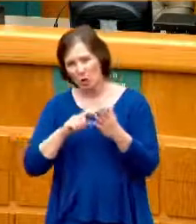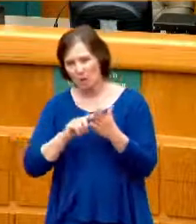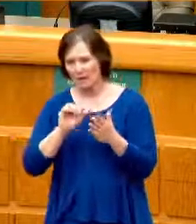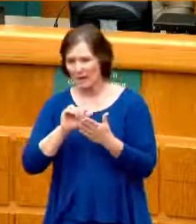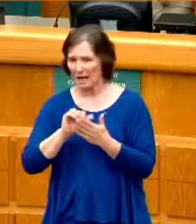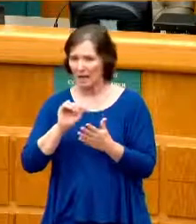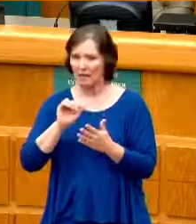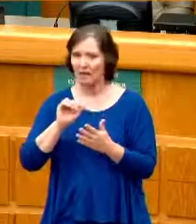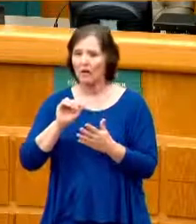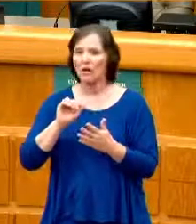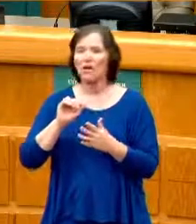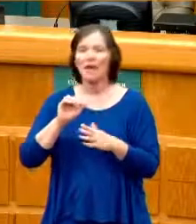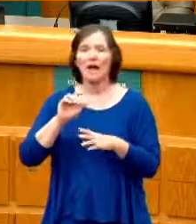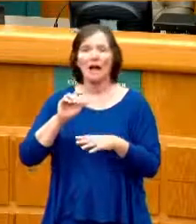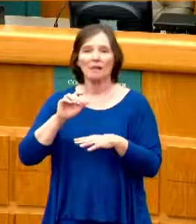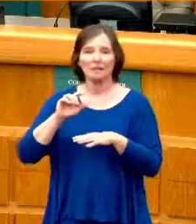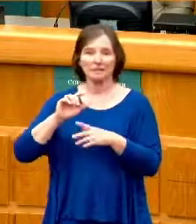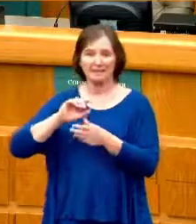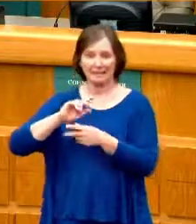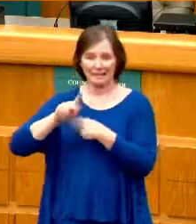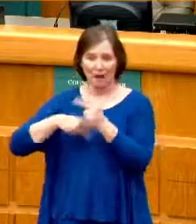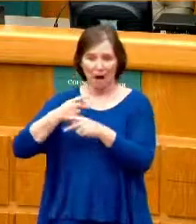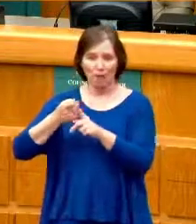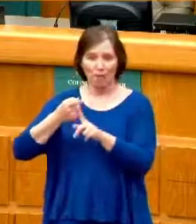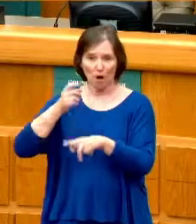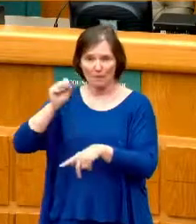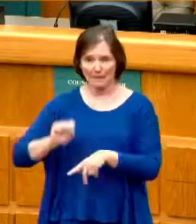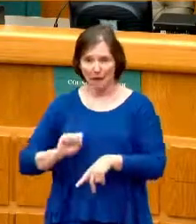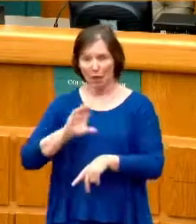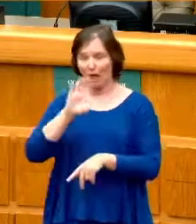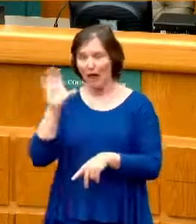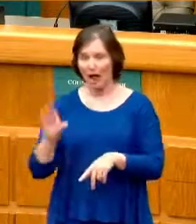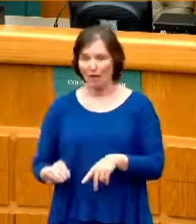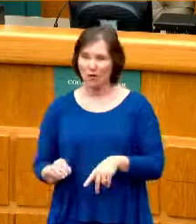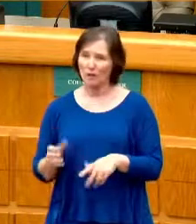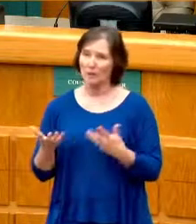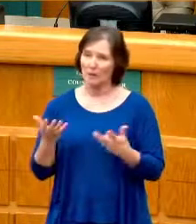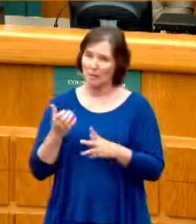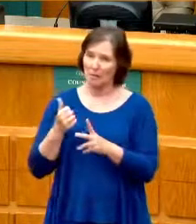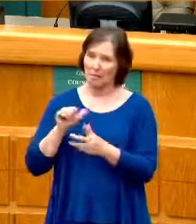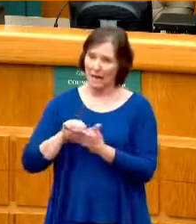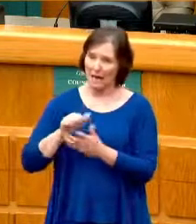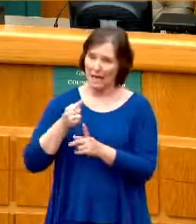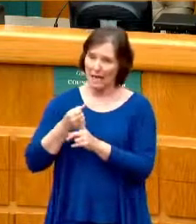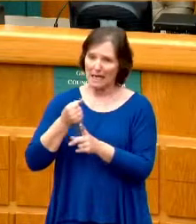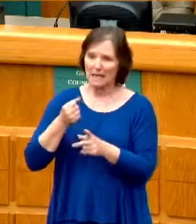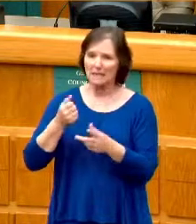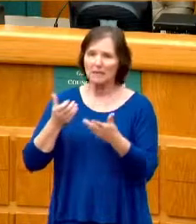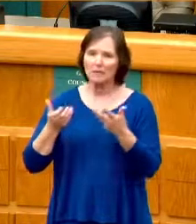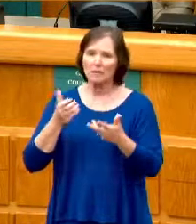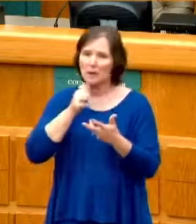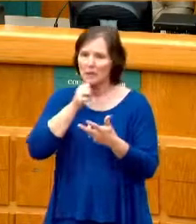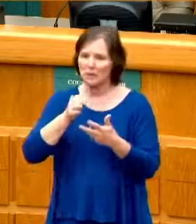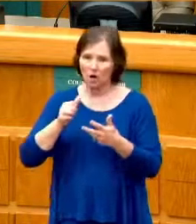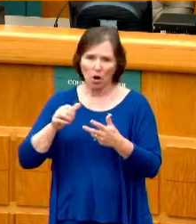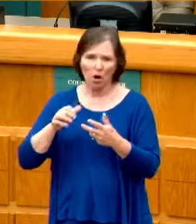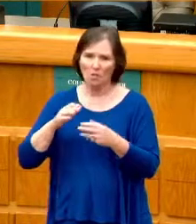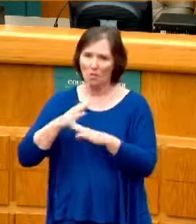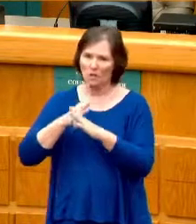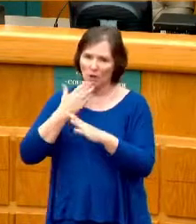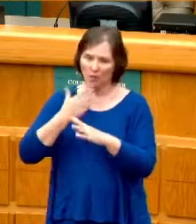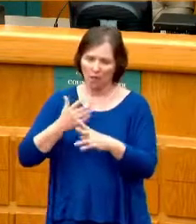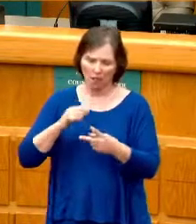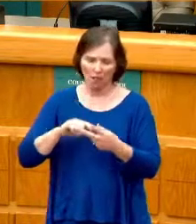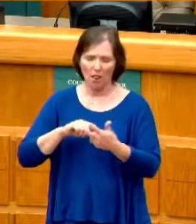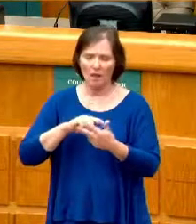B1351 variant. But we do know that J&J is effective against all 3 variants at this time. I think that's